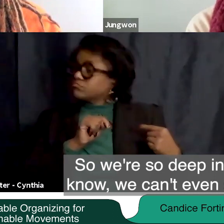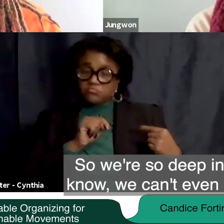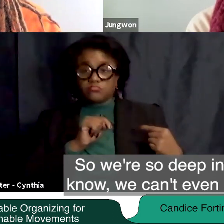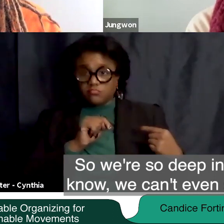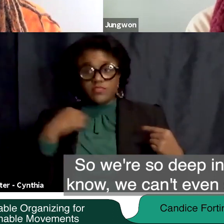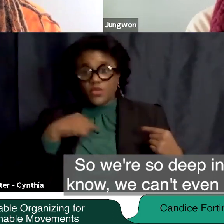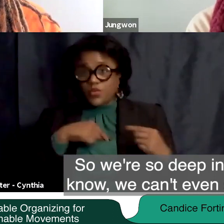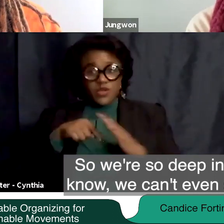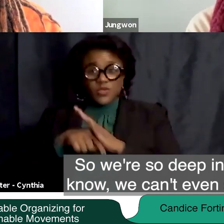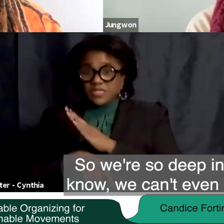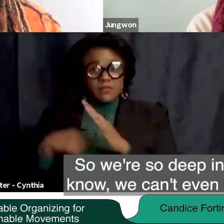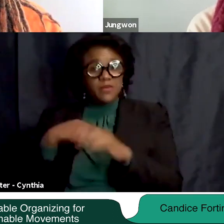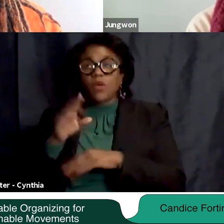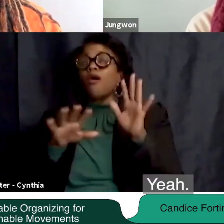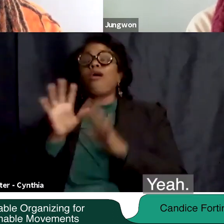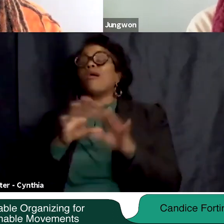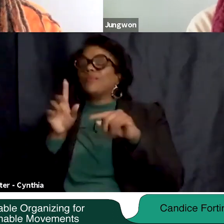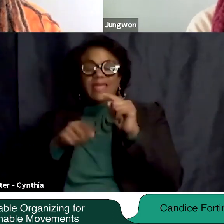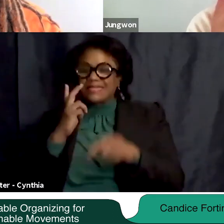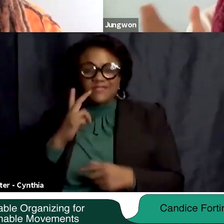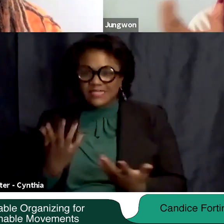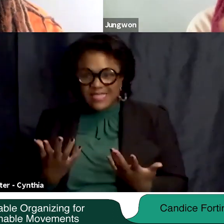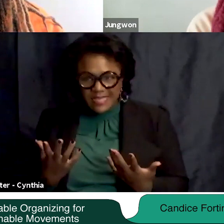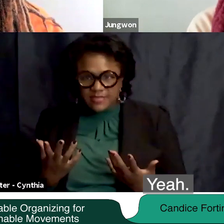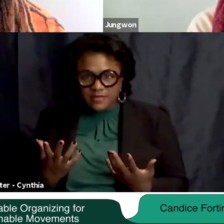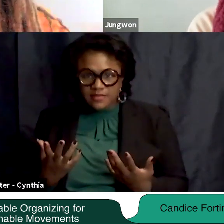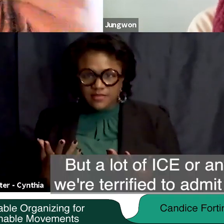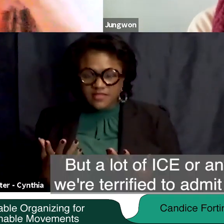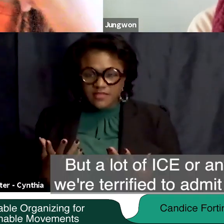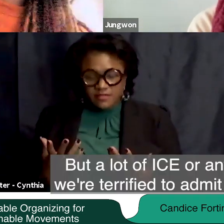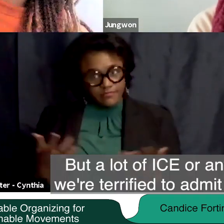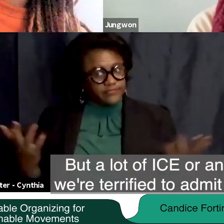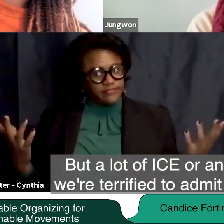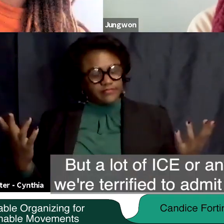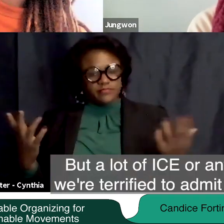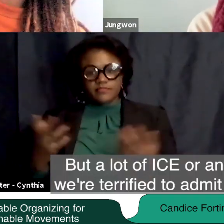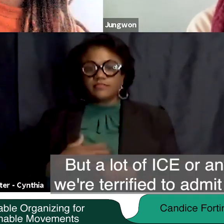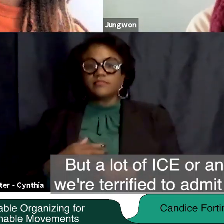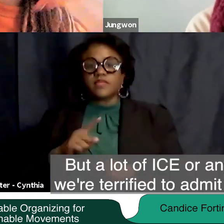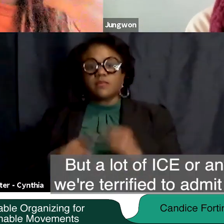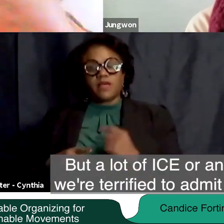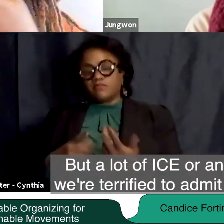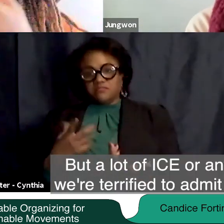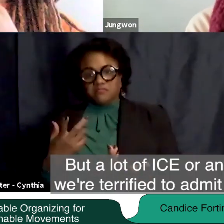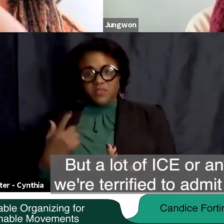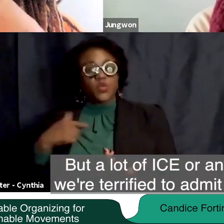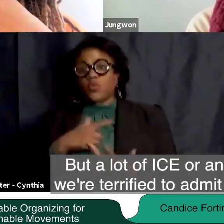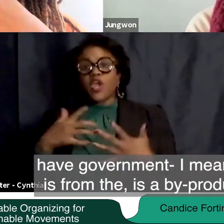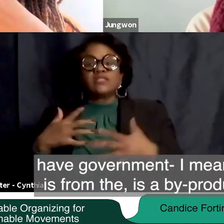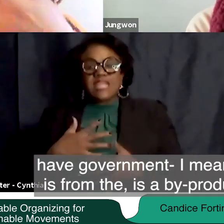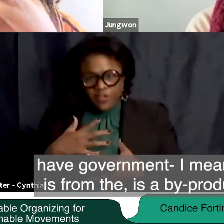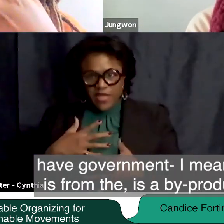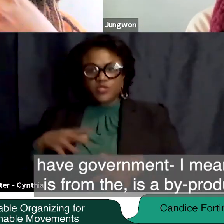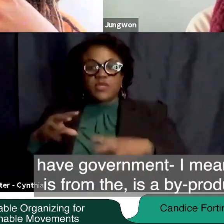so deep in it, we can't even see it. Yeah, we're terrified to admit, but like Trump or ICE or we're terrified to admit